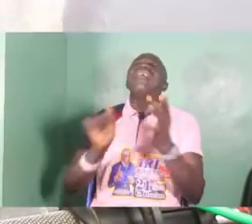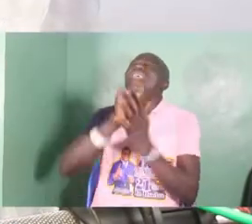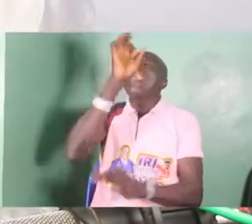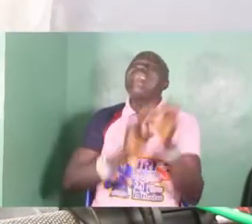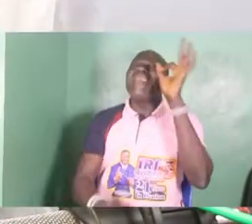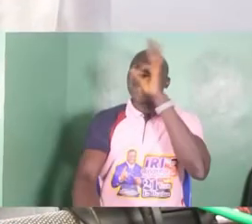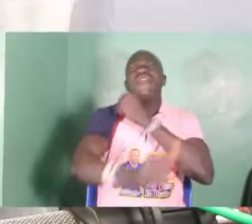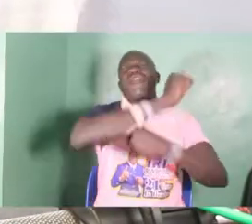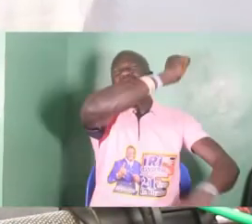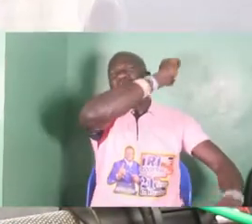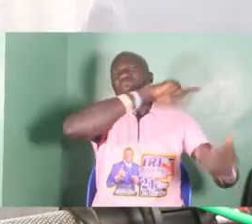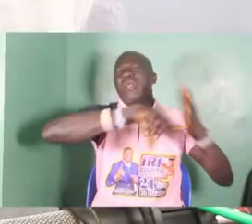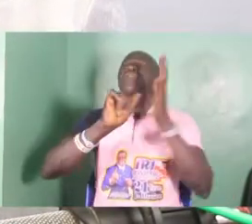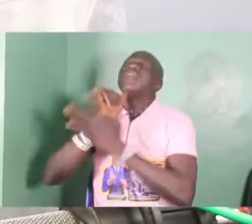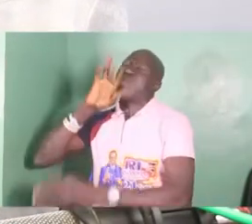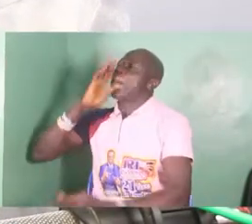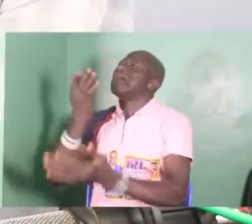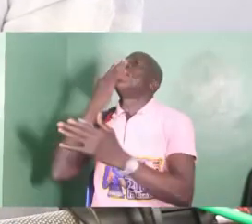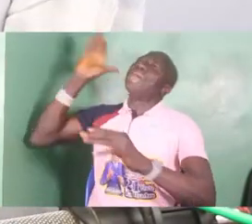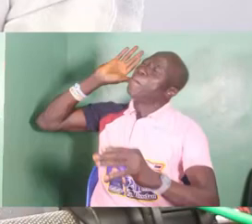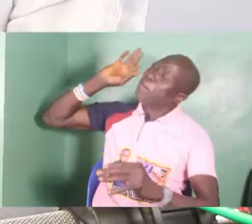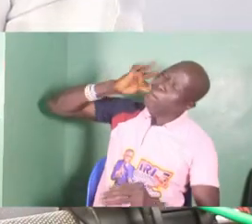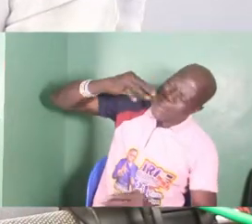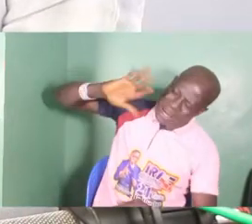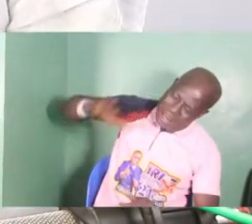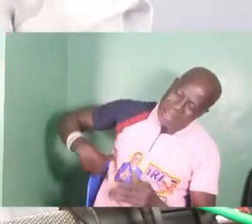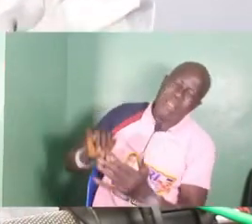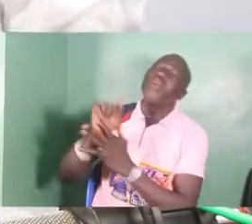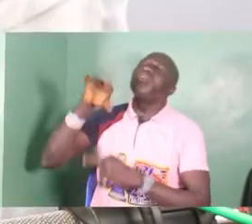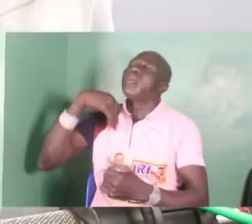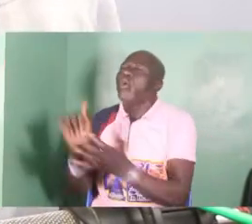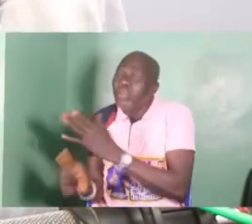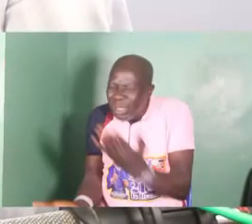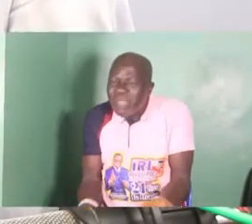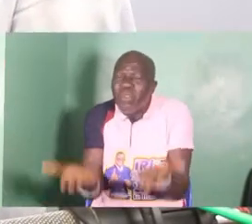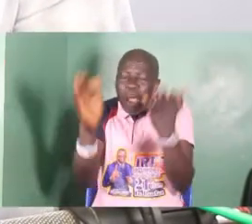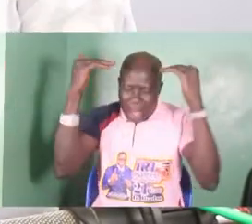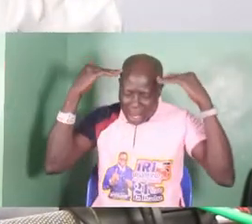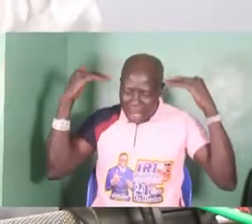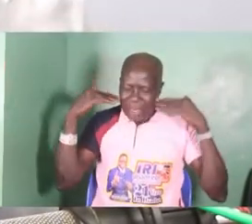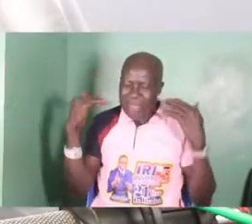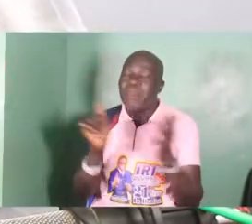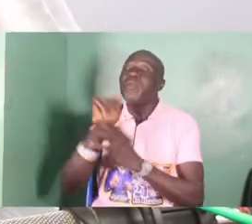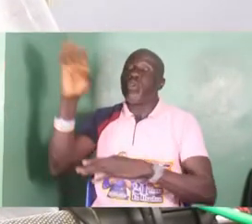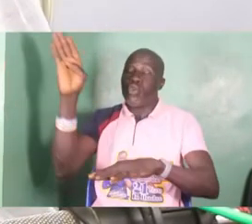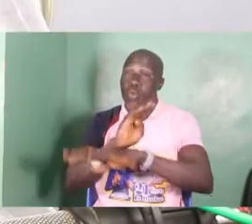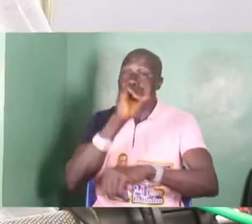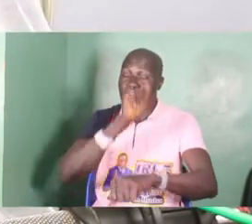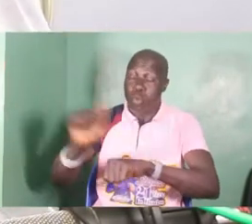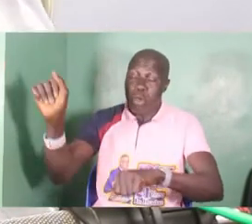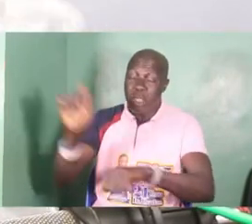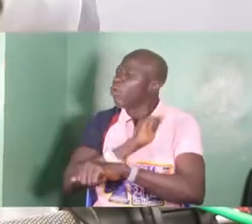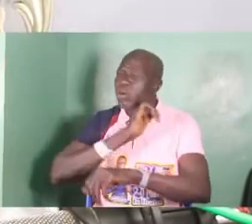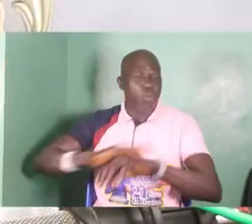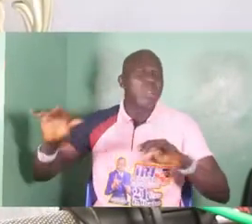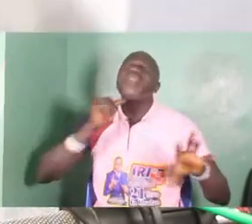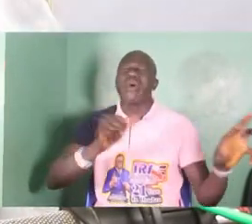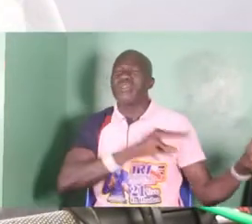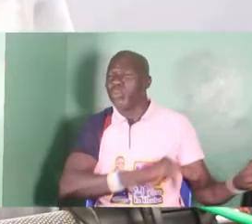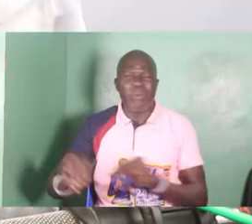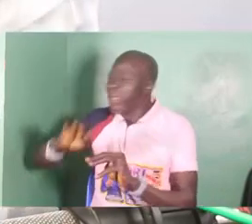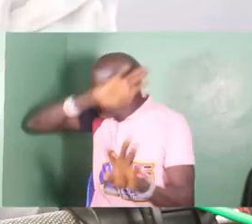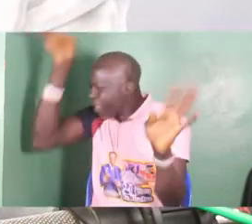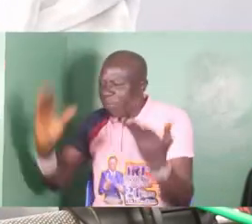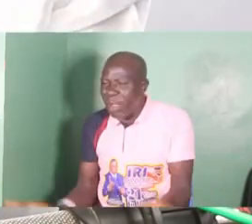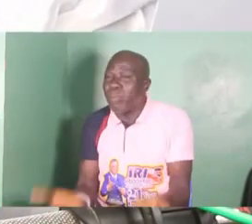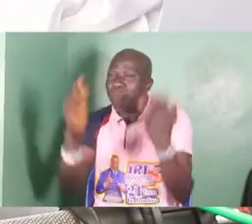if your barrenness are not glory, we've not raised our head. Oh, she says so. You are walking and you're. Ah, see, Billy,